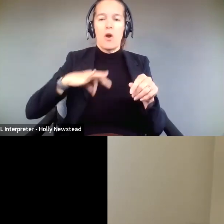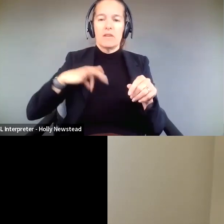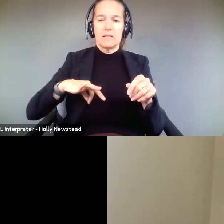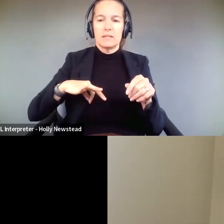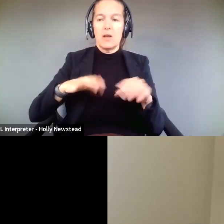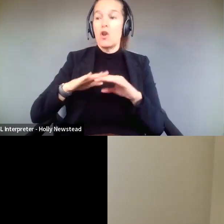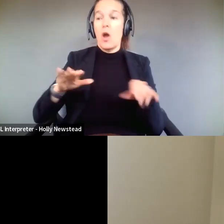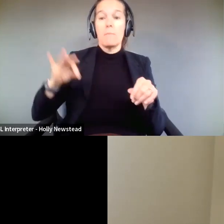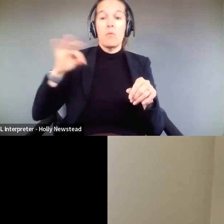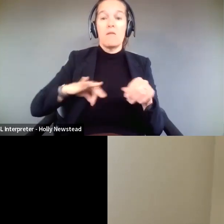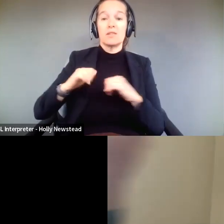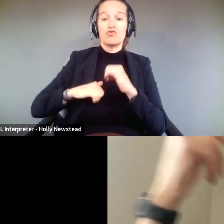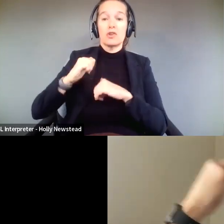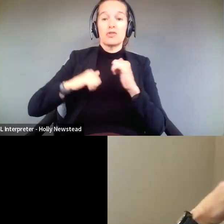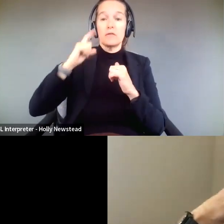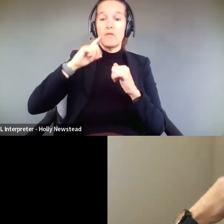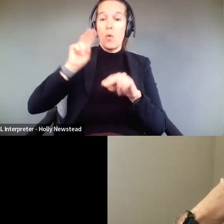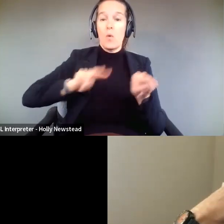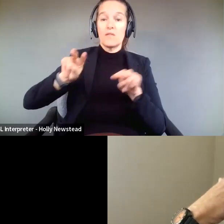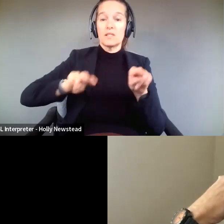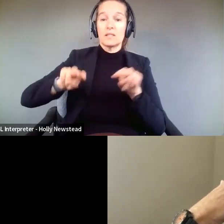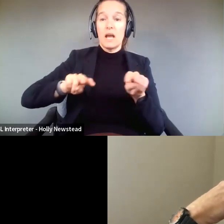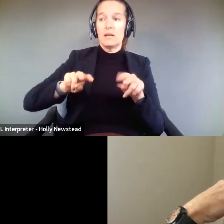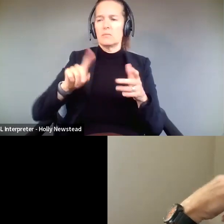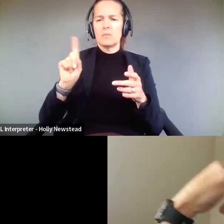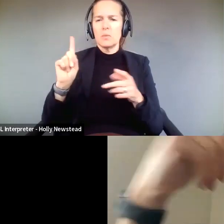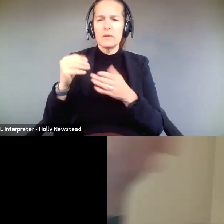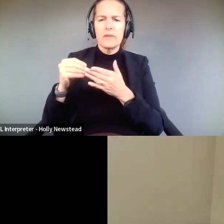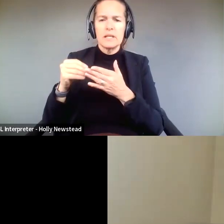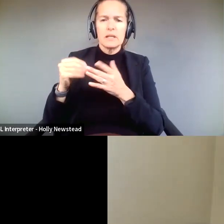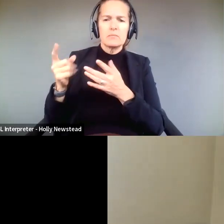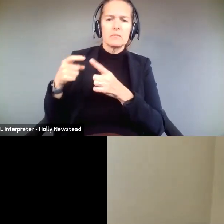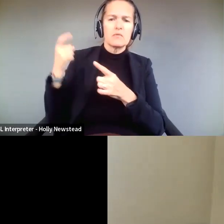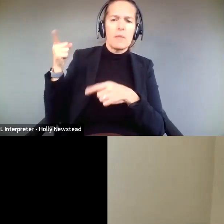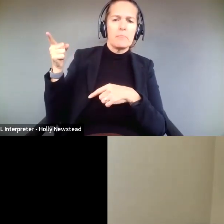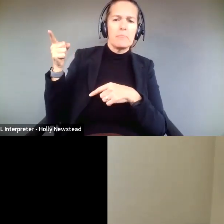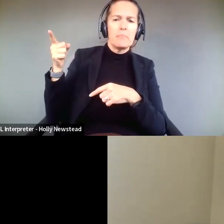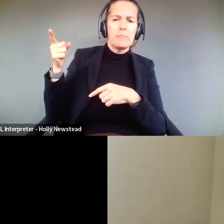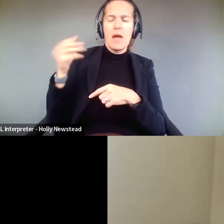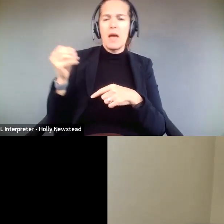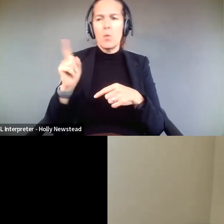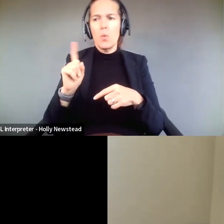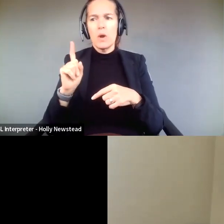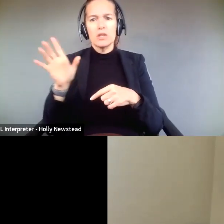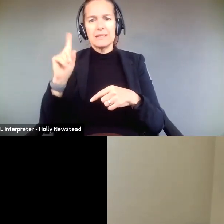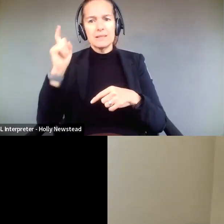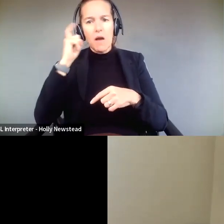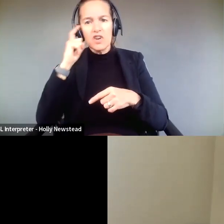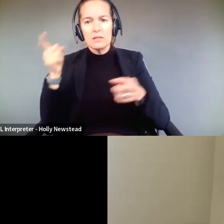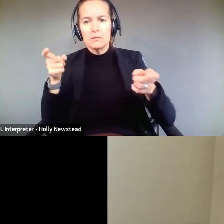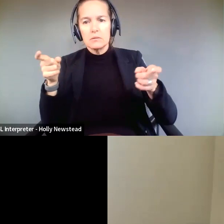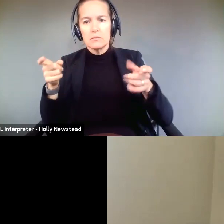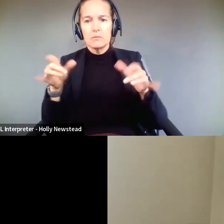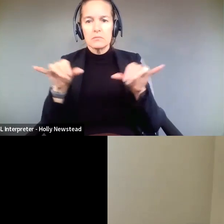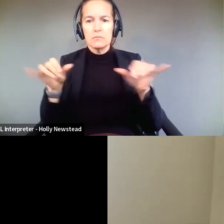nonprofit structure for oversight is where is its funding source coming from, and where is its governance structure. So its